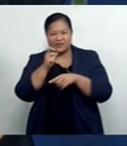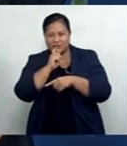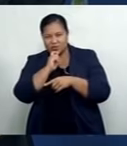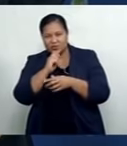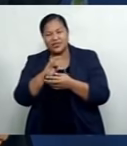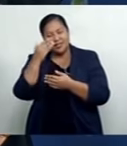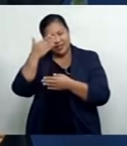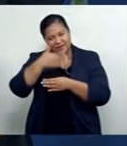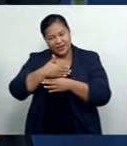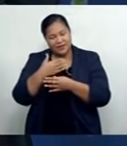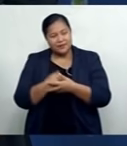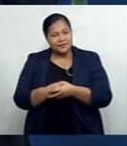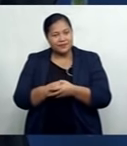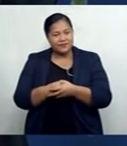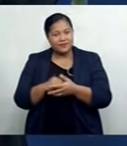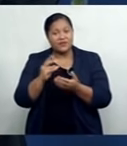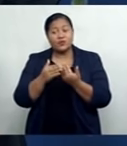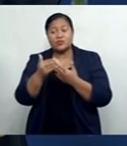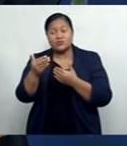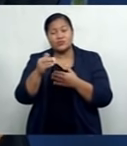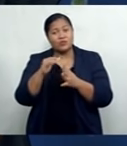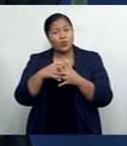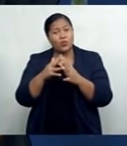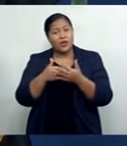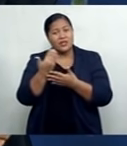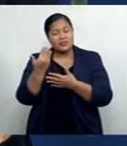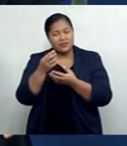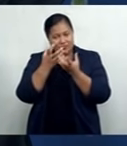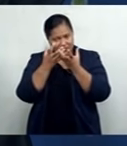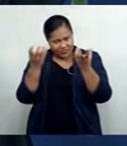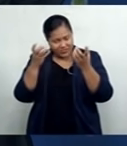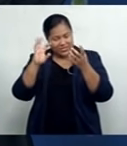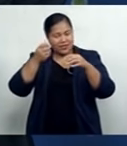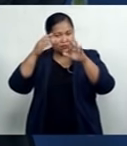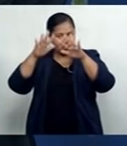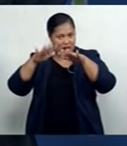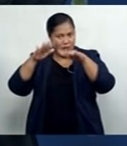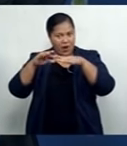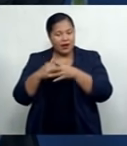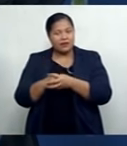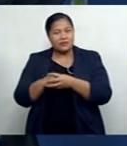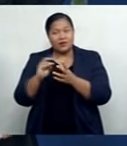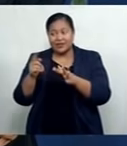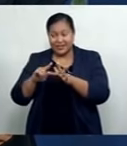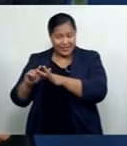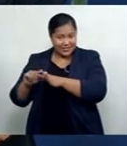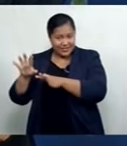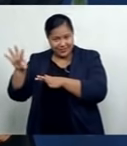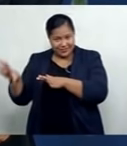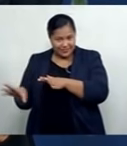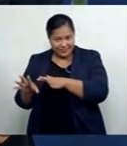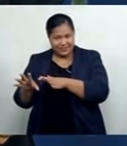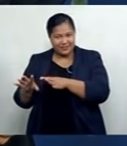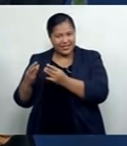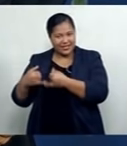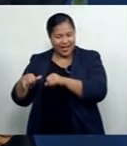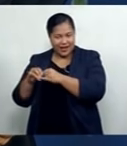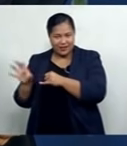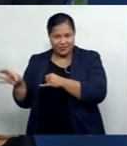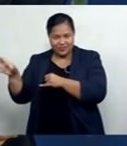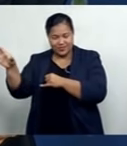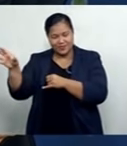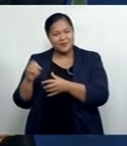evening. The outlook for Wednesday, cloudy periods with some showers over the eastern parts and interior of the larger